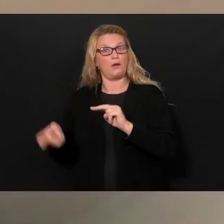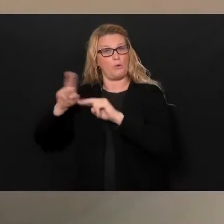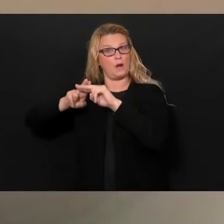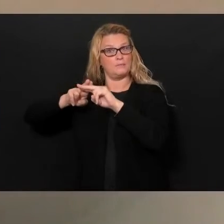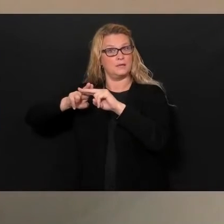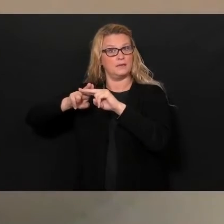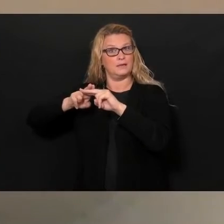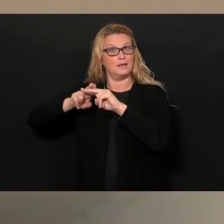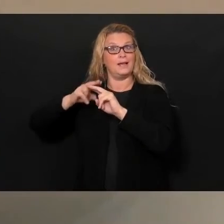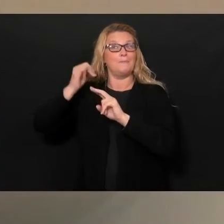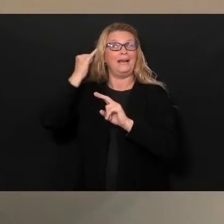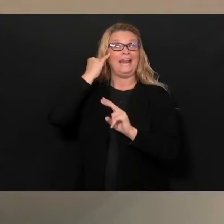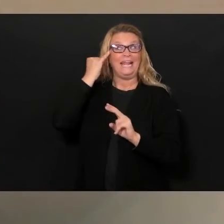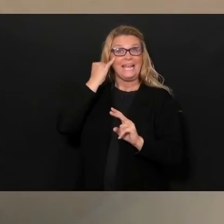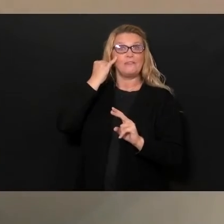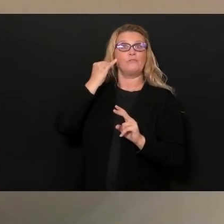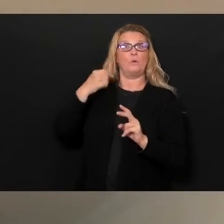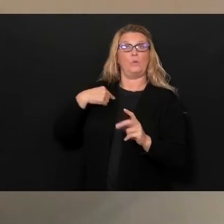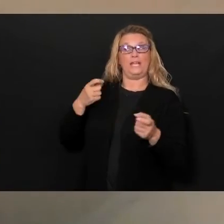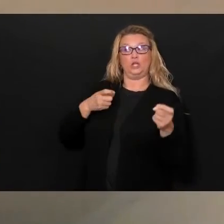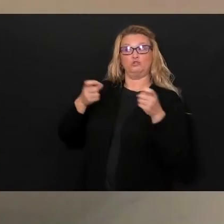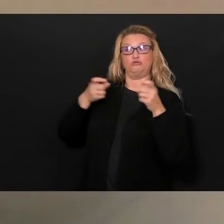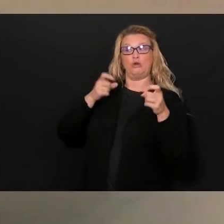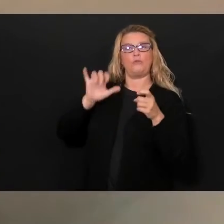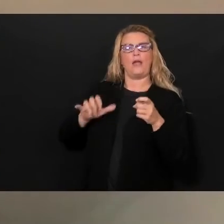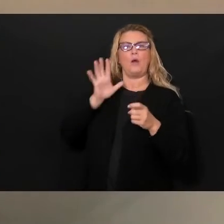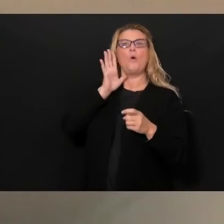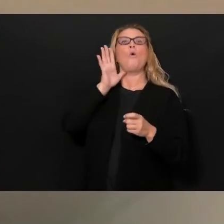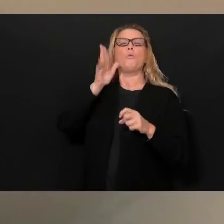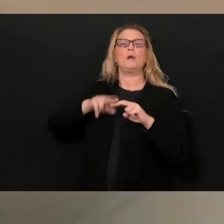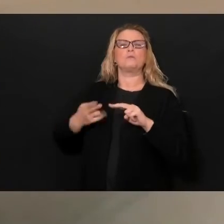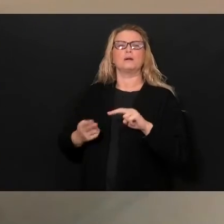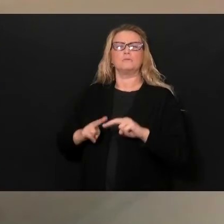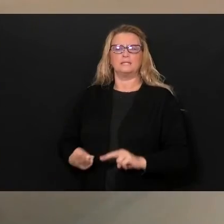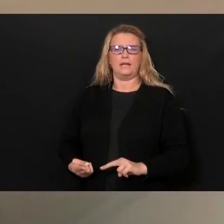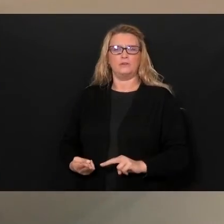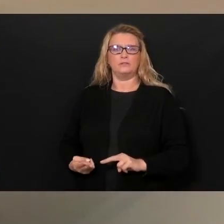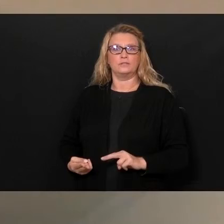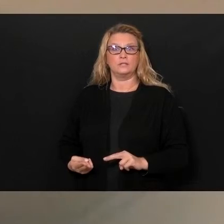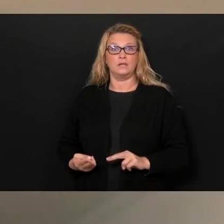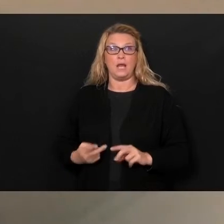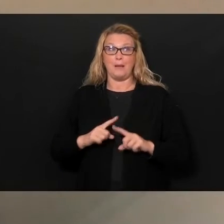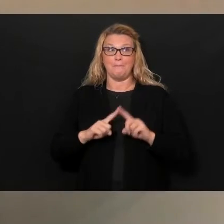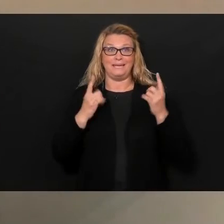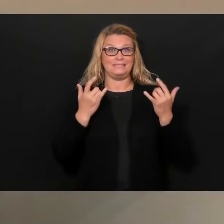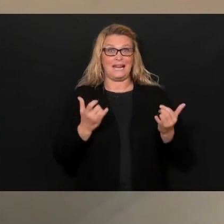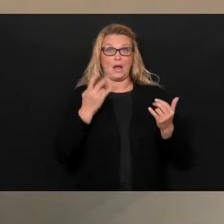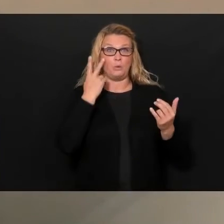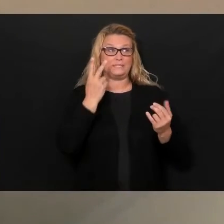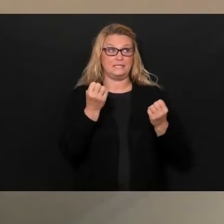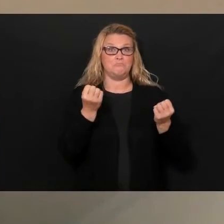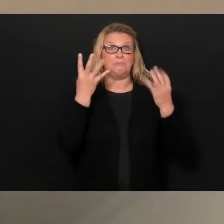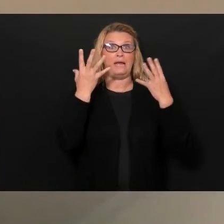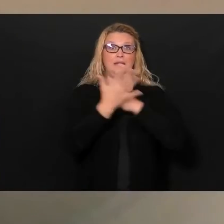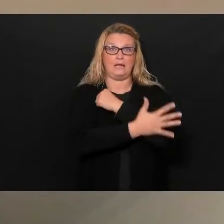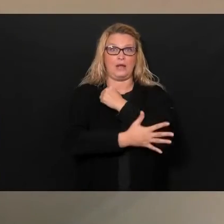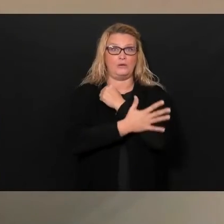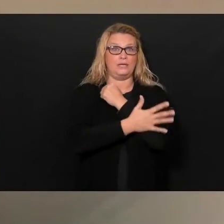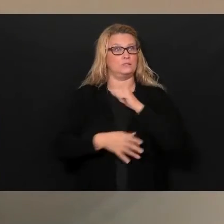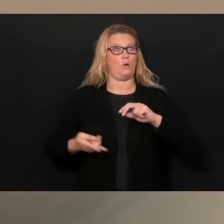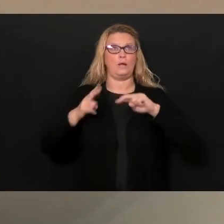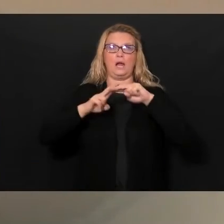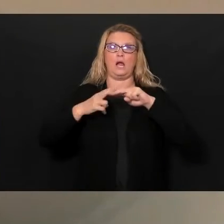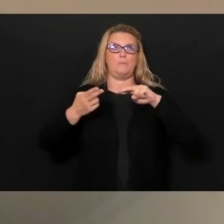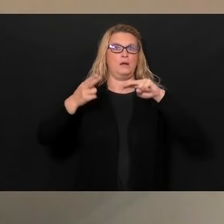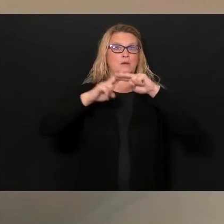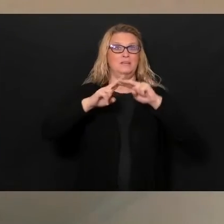it, that infection rate will start to come down. And in many of our counties, we see it continue to go up to,